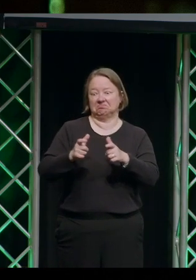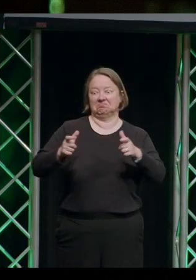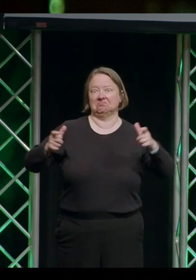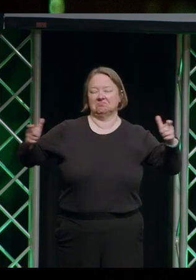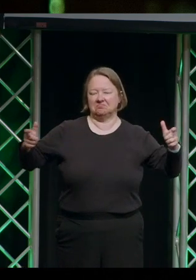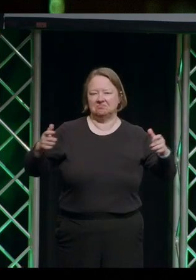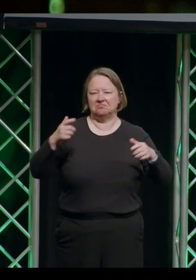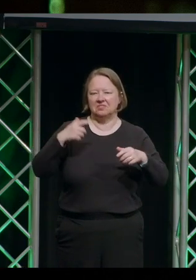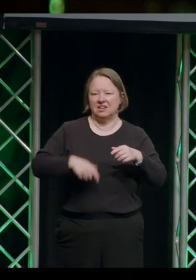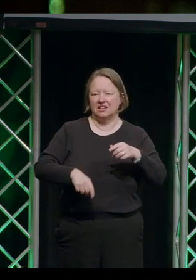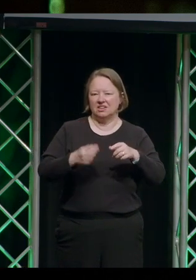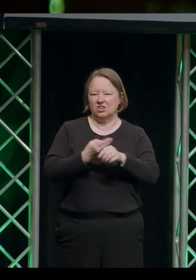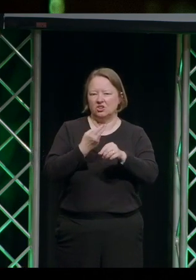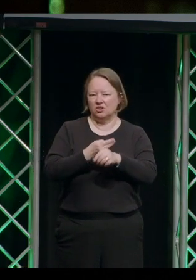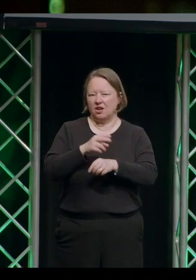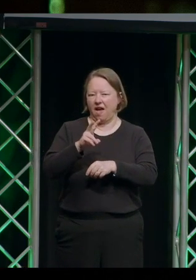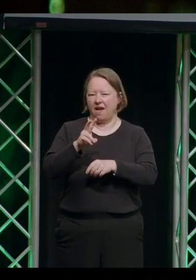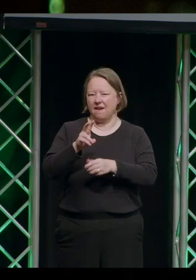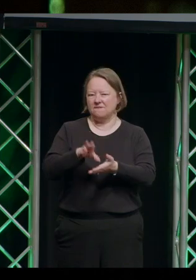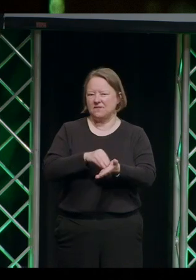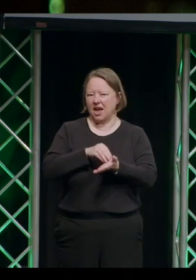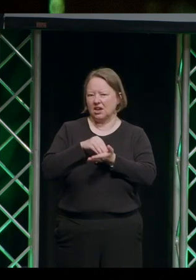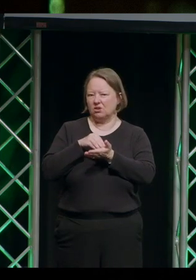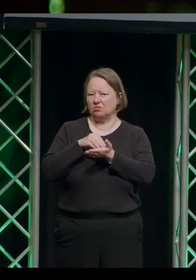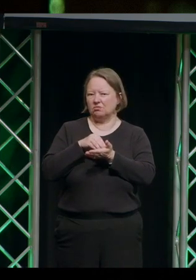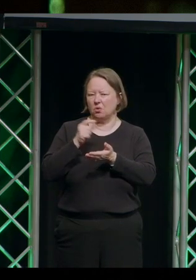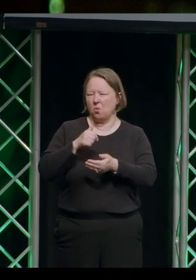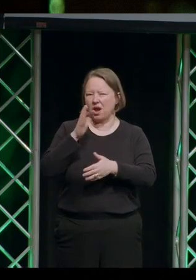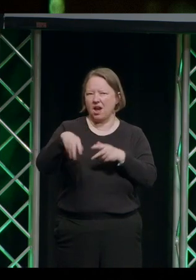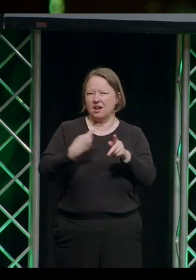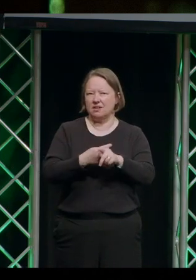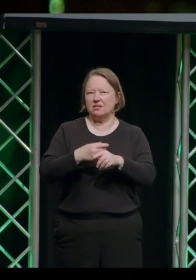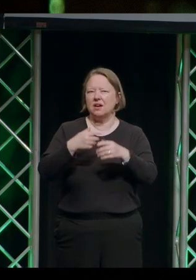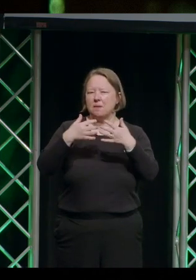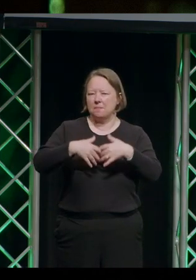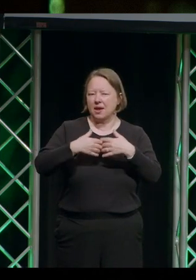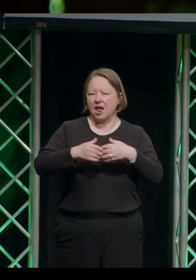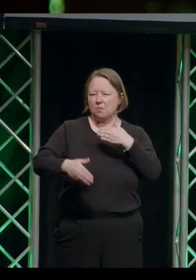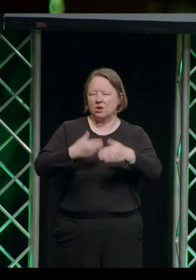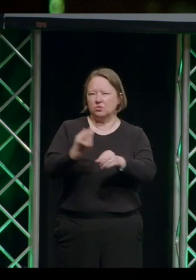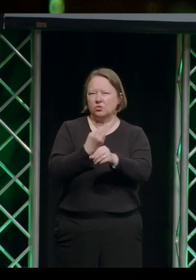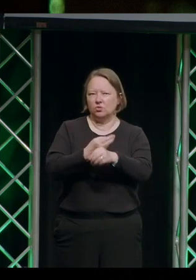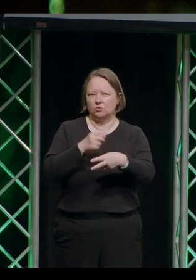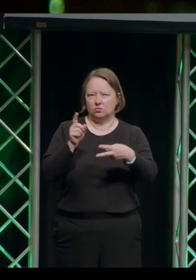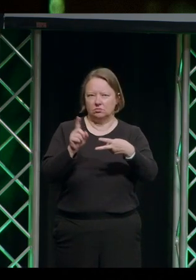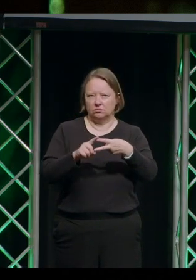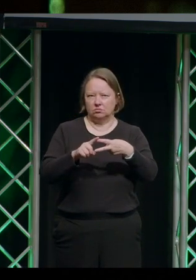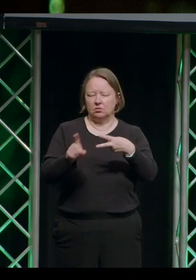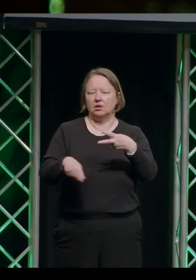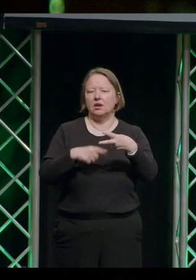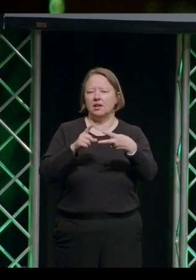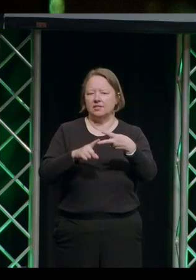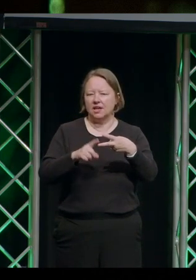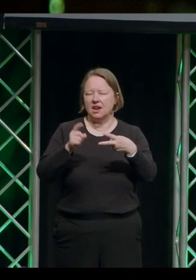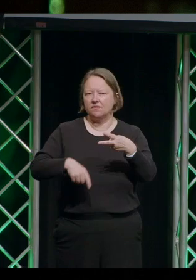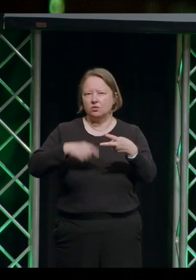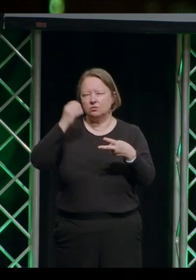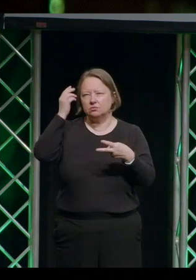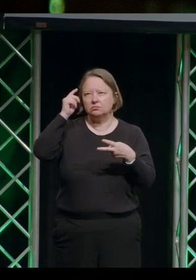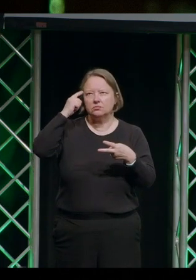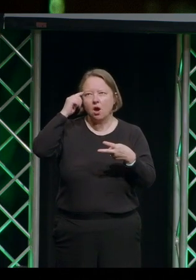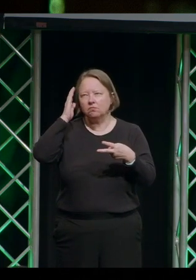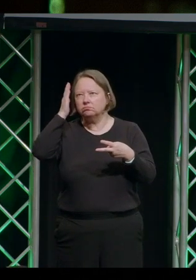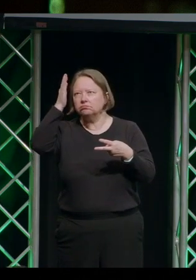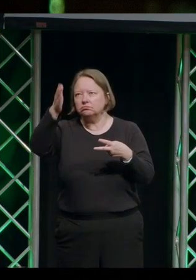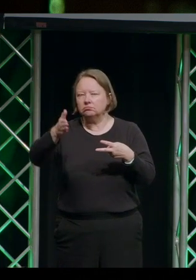it vacuum forming, or what kind of mechanical process would you use? And have you extrapolated the